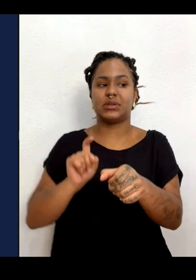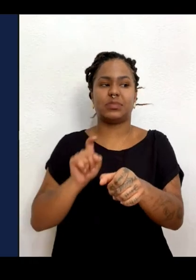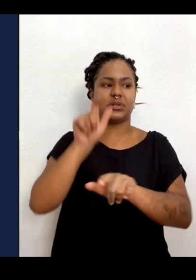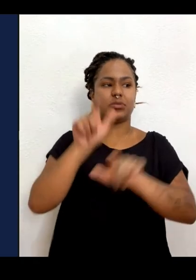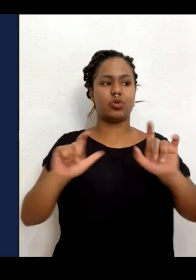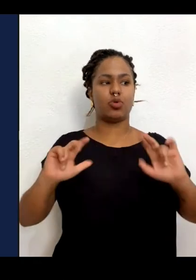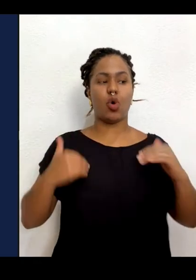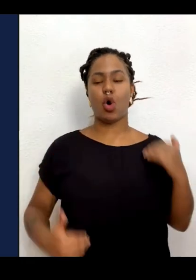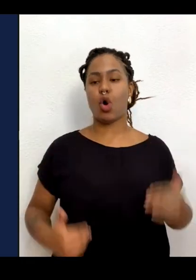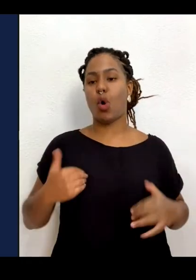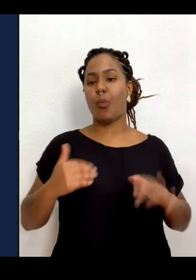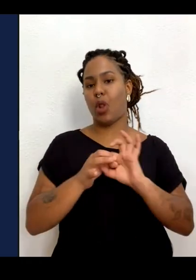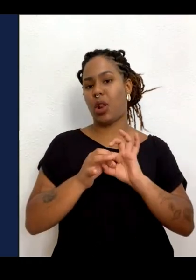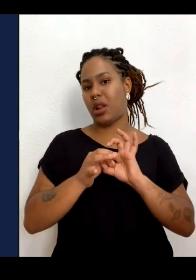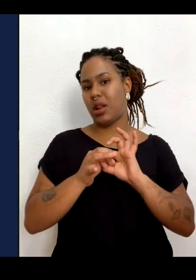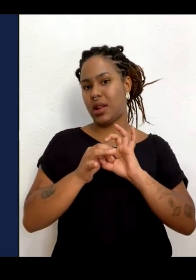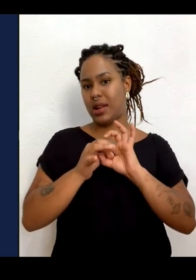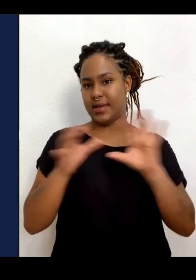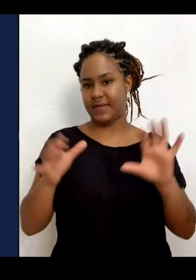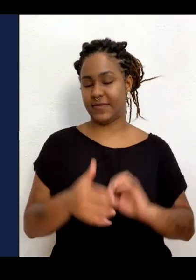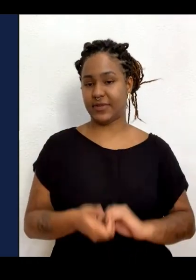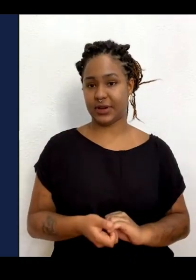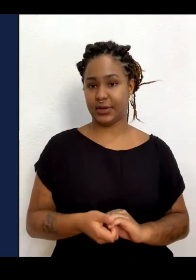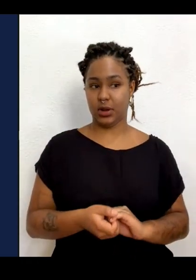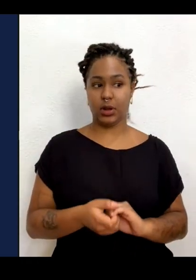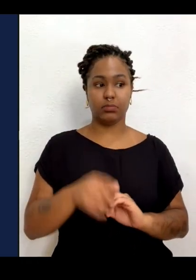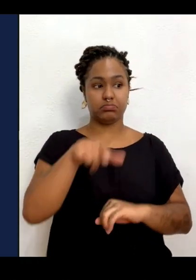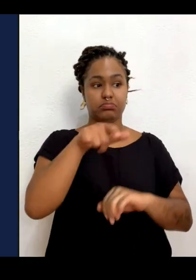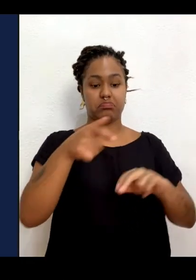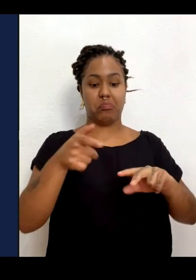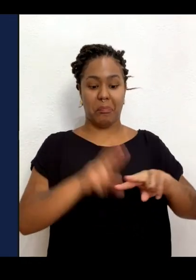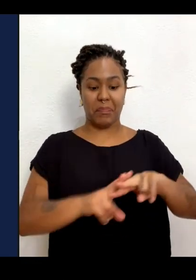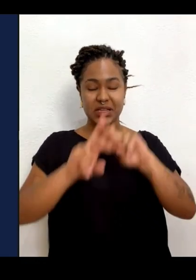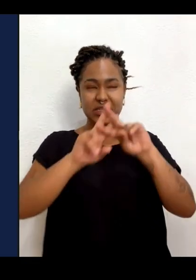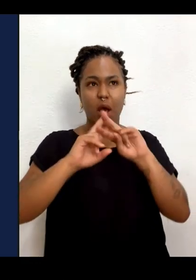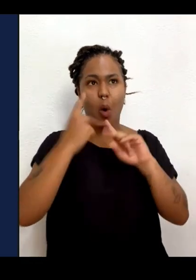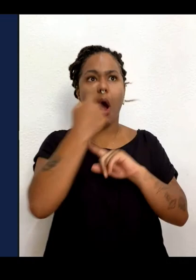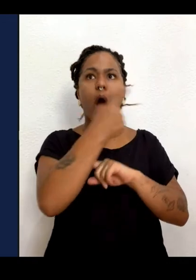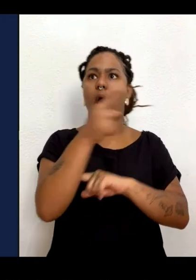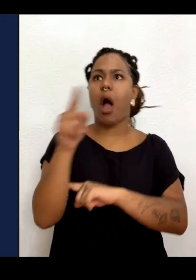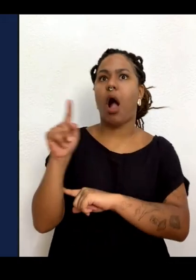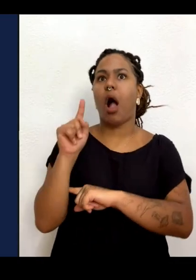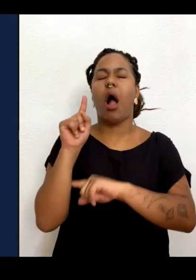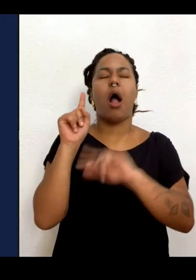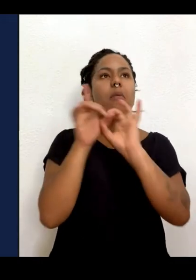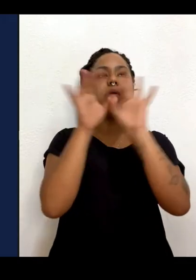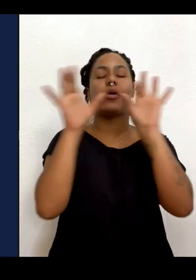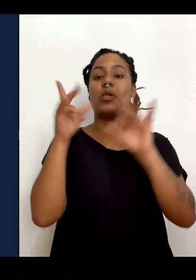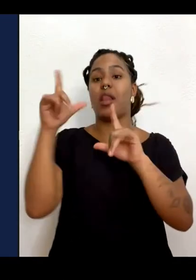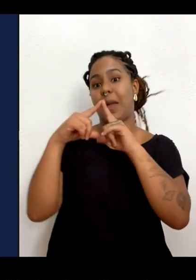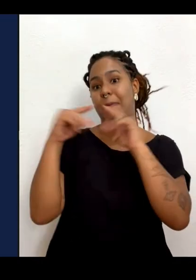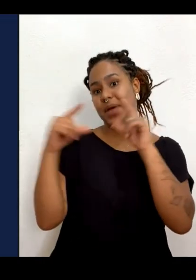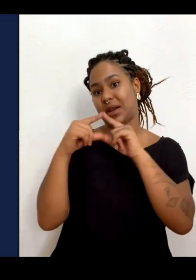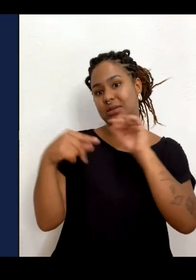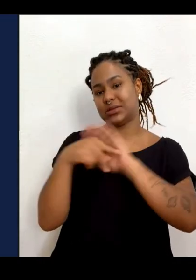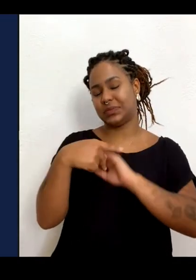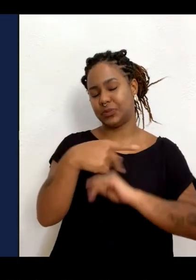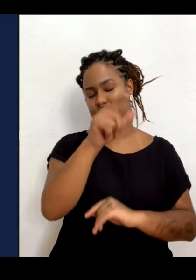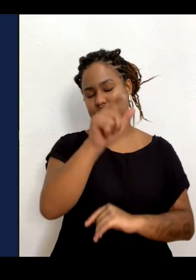even that open-air prison of Brazilian from example thank you so much